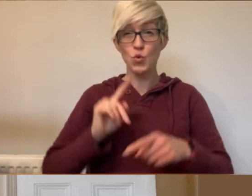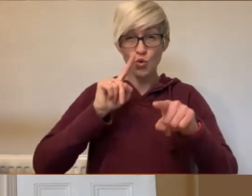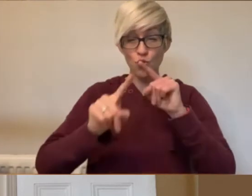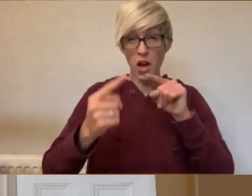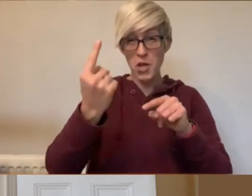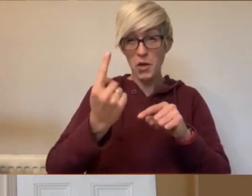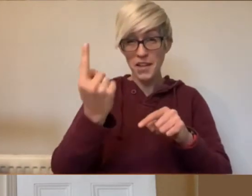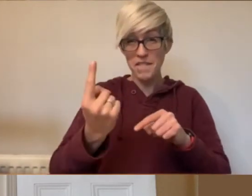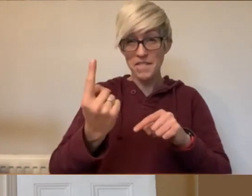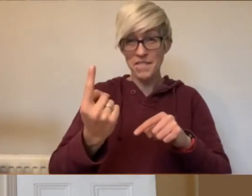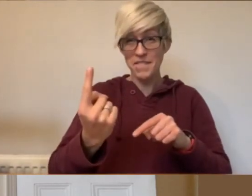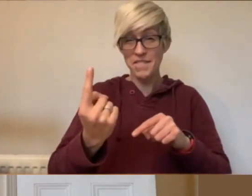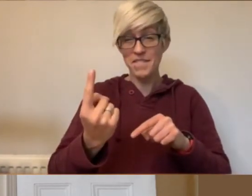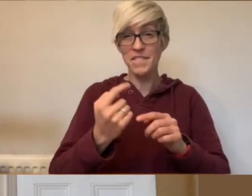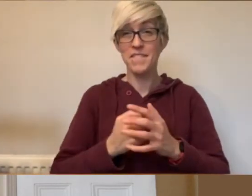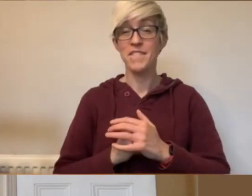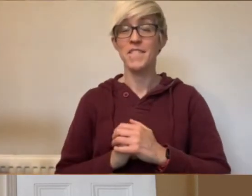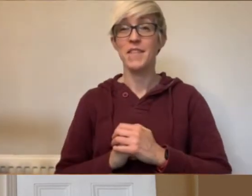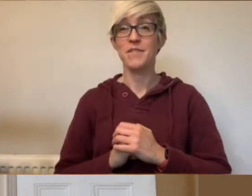So just try those.